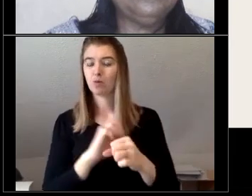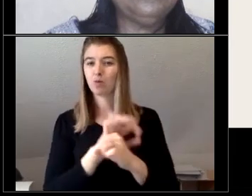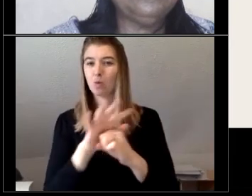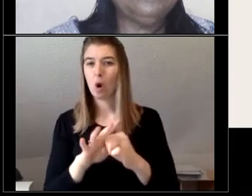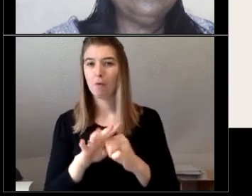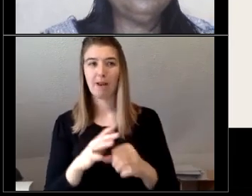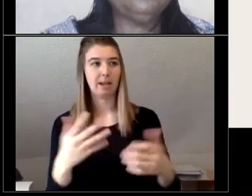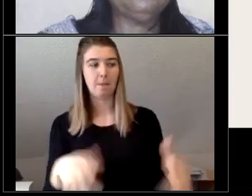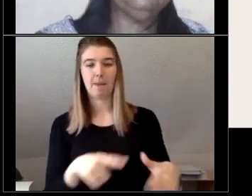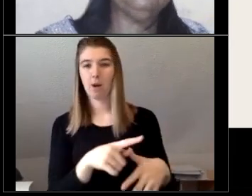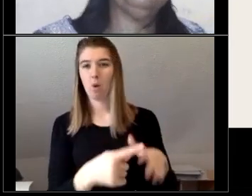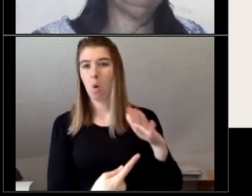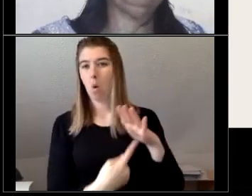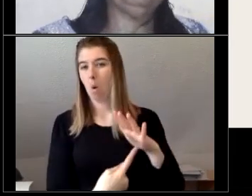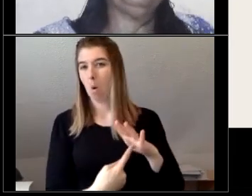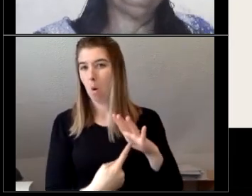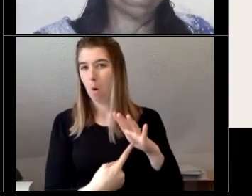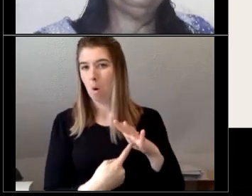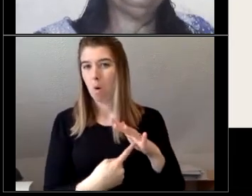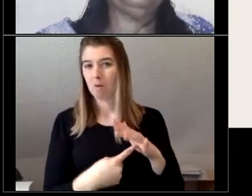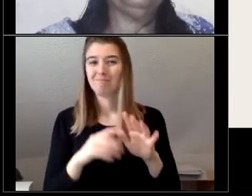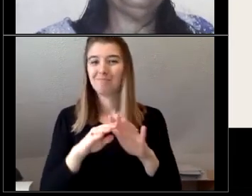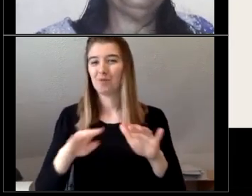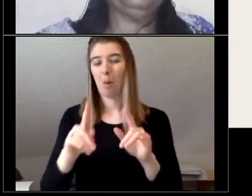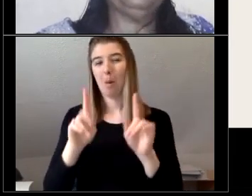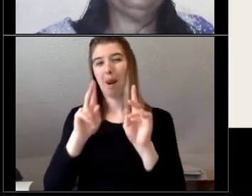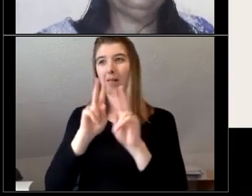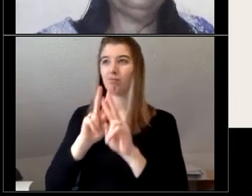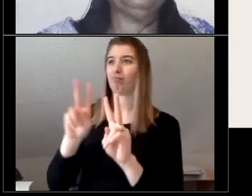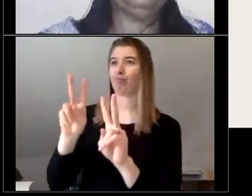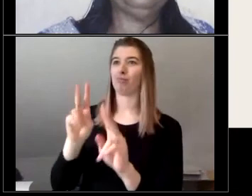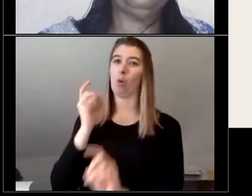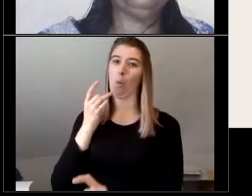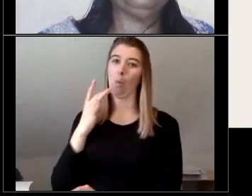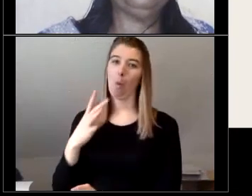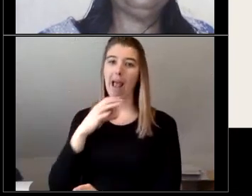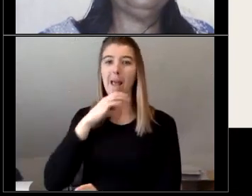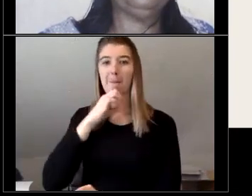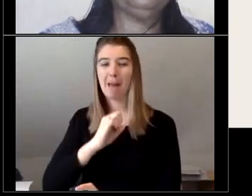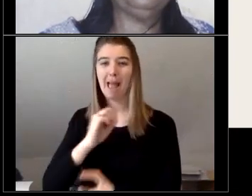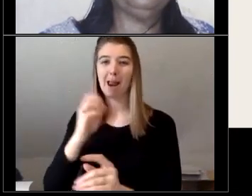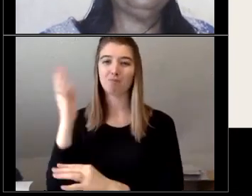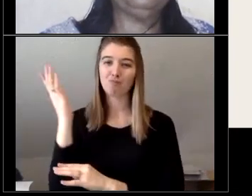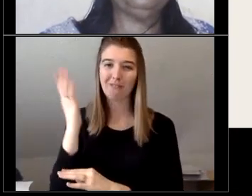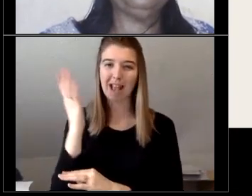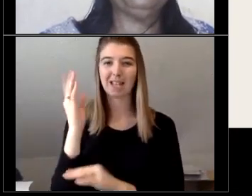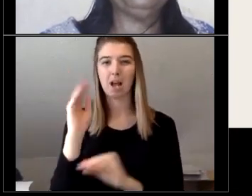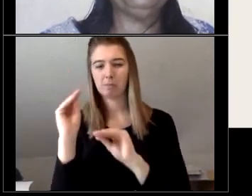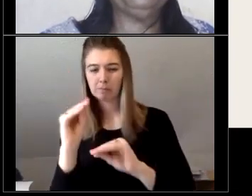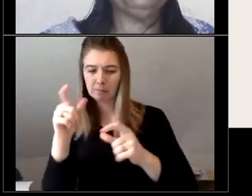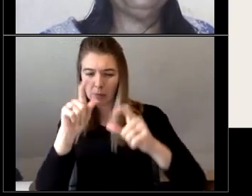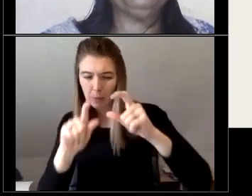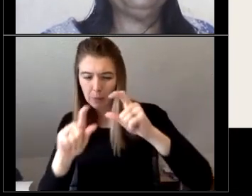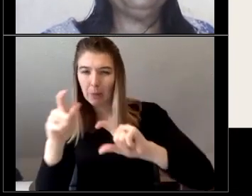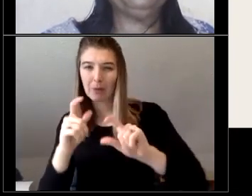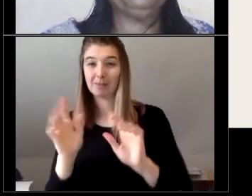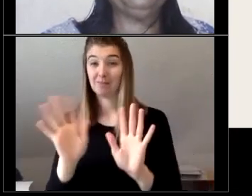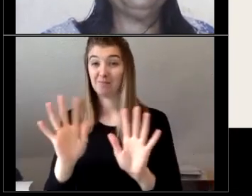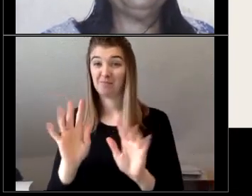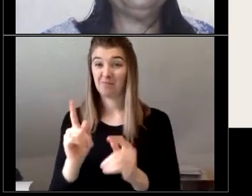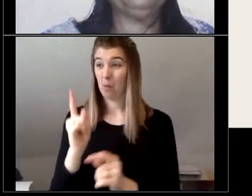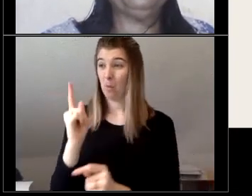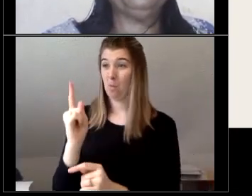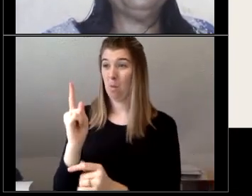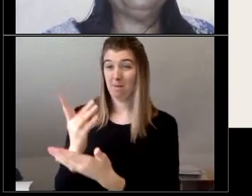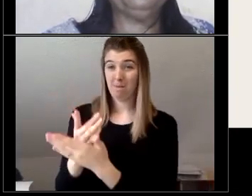kind of alpha male white professor in the lab who is delivering this. They are just one actually small piece of the whole